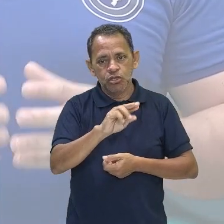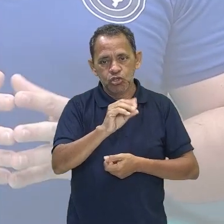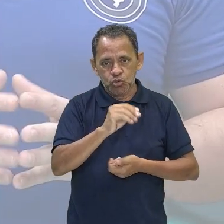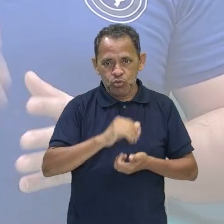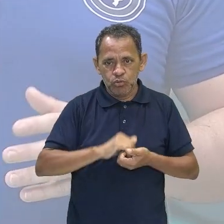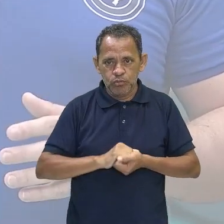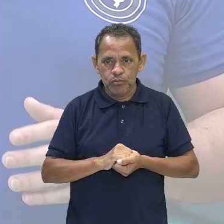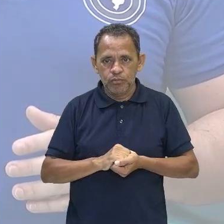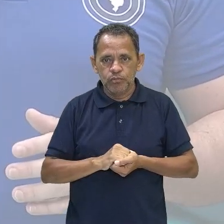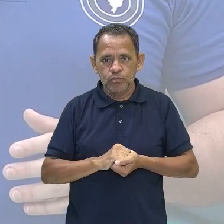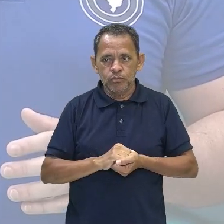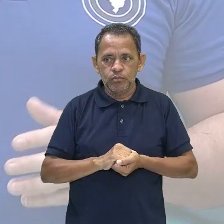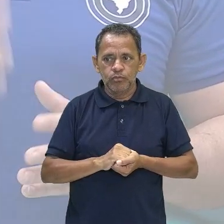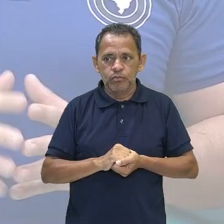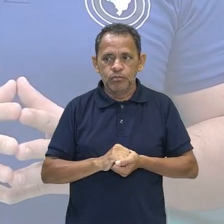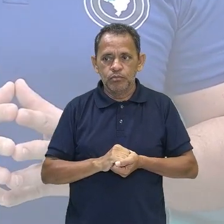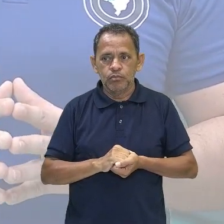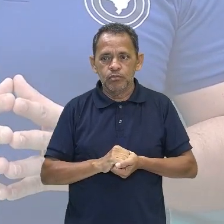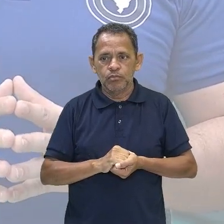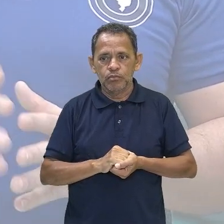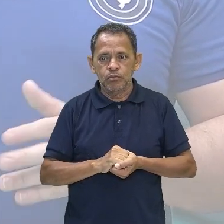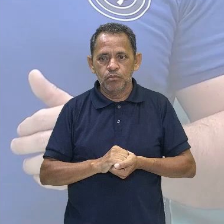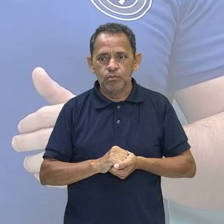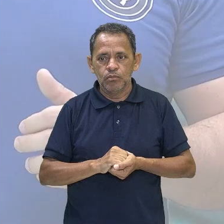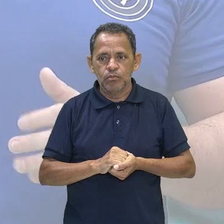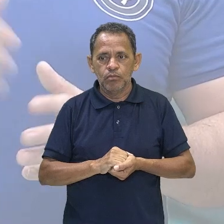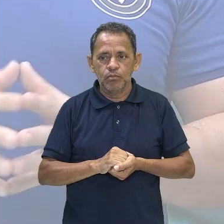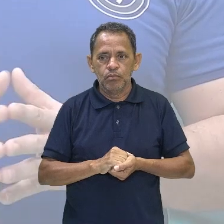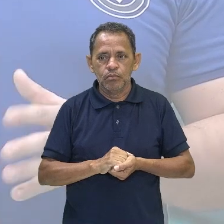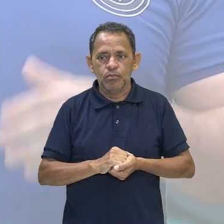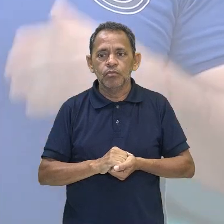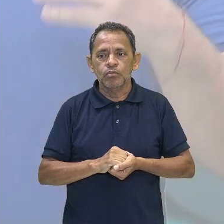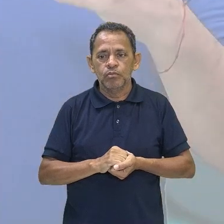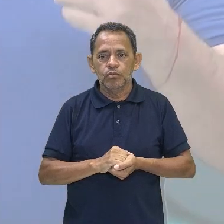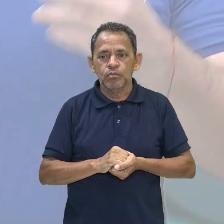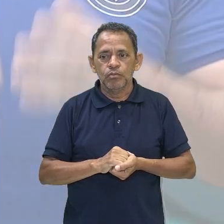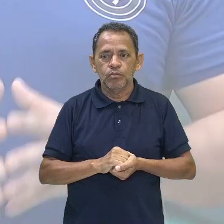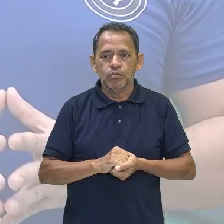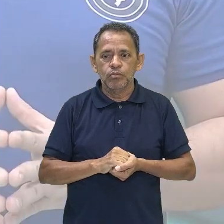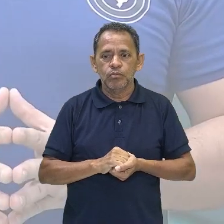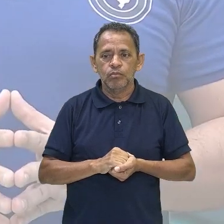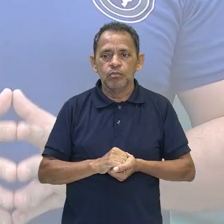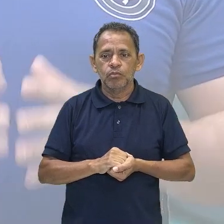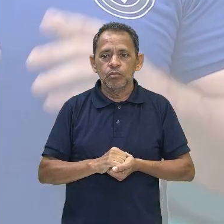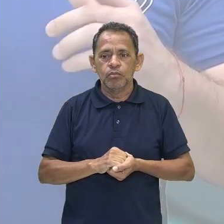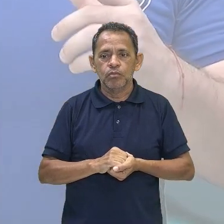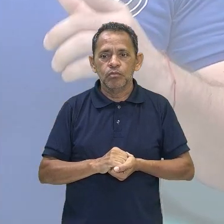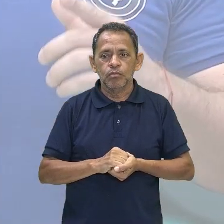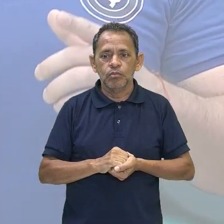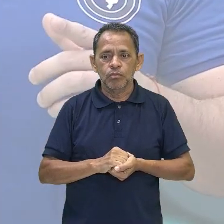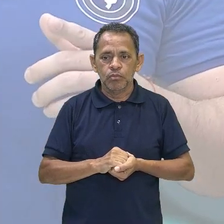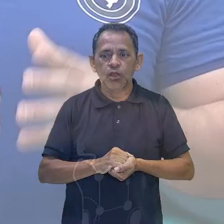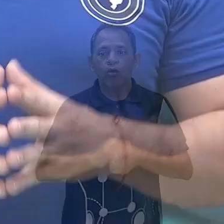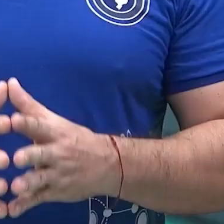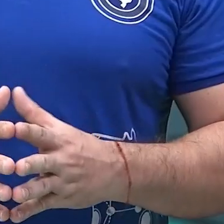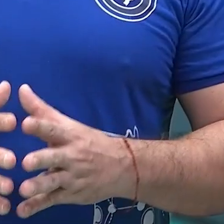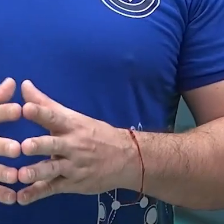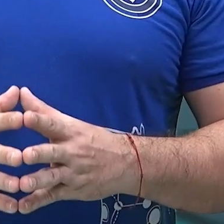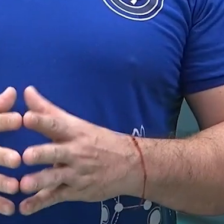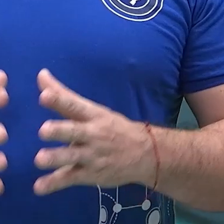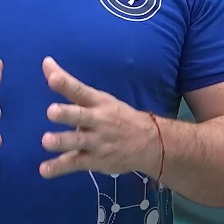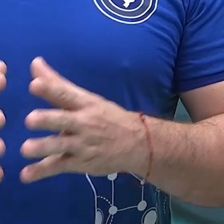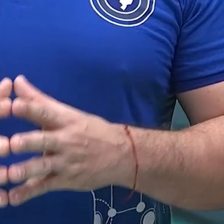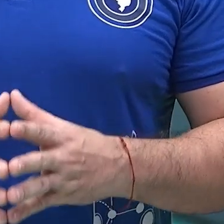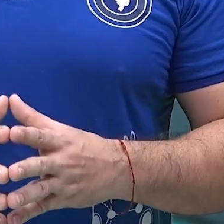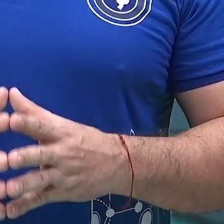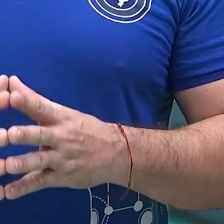Is Pedro watching TV? Very good. Vamos tentar a próxima. Quero ver a pronúncia bem bonita, hein?